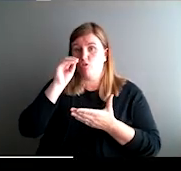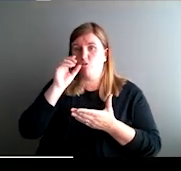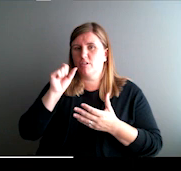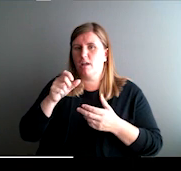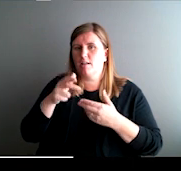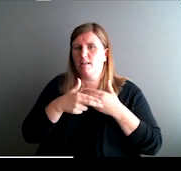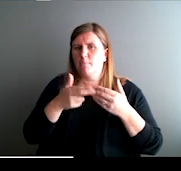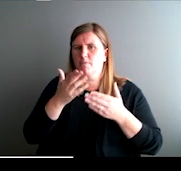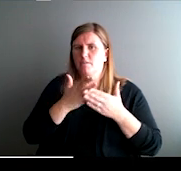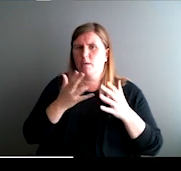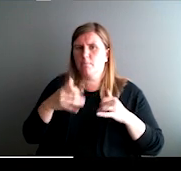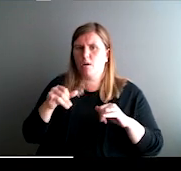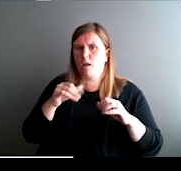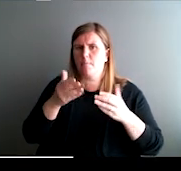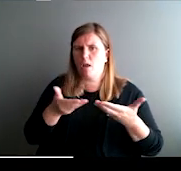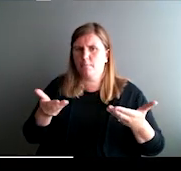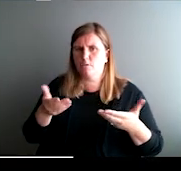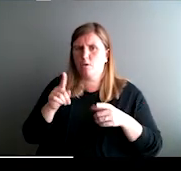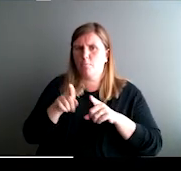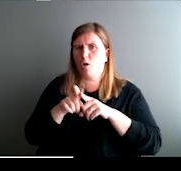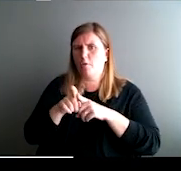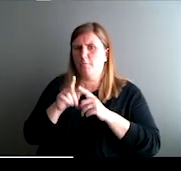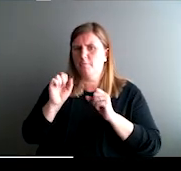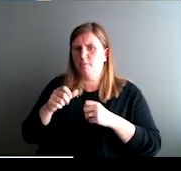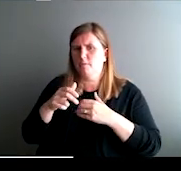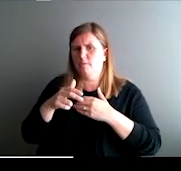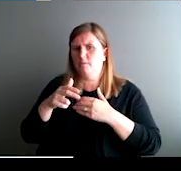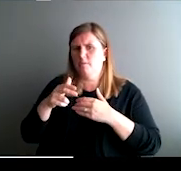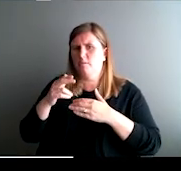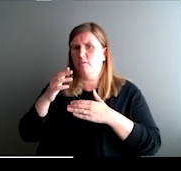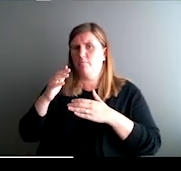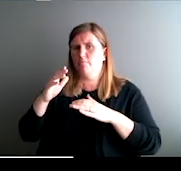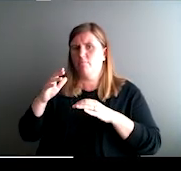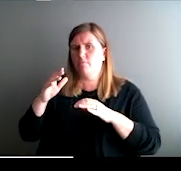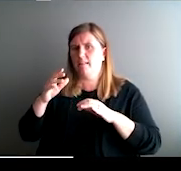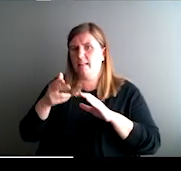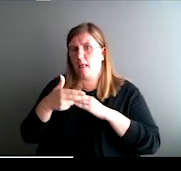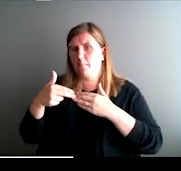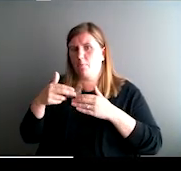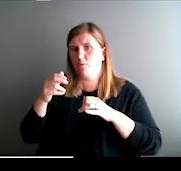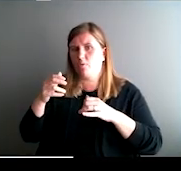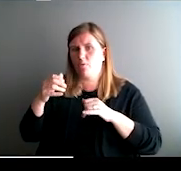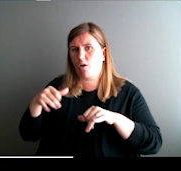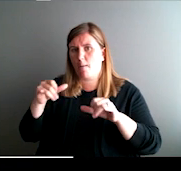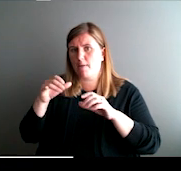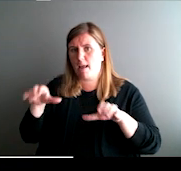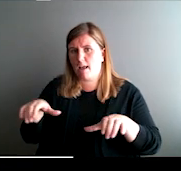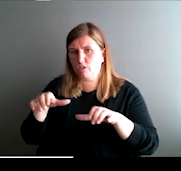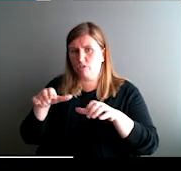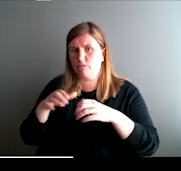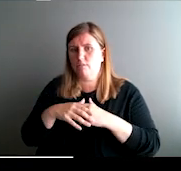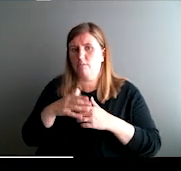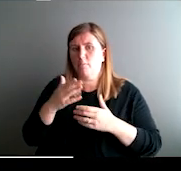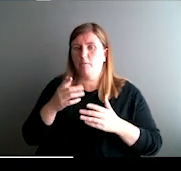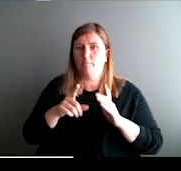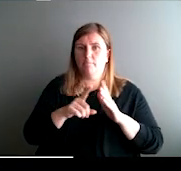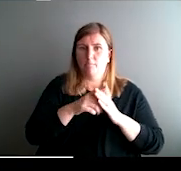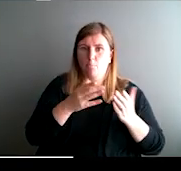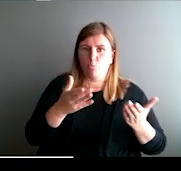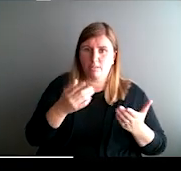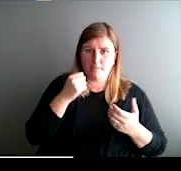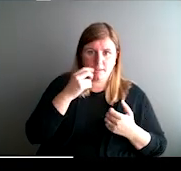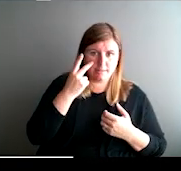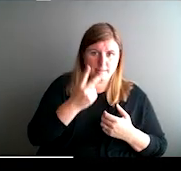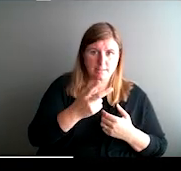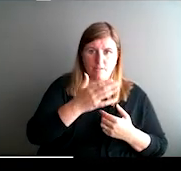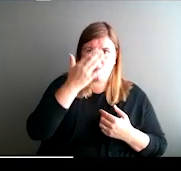common objects, may even be able to also label some common actions. They might request some items that are present, that they can see, that they